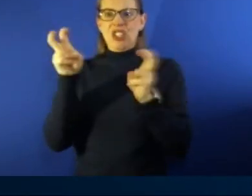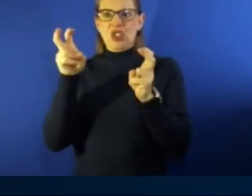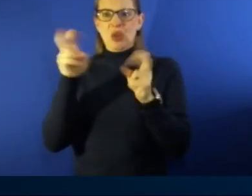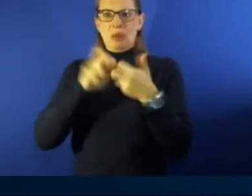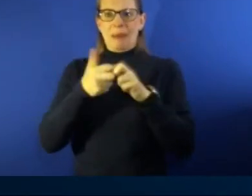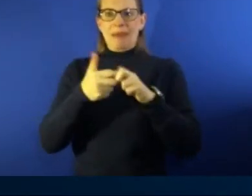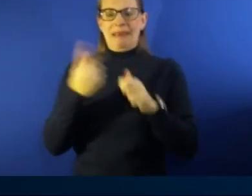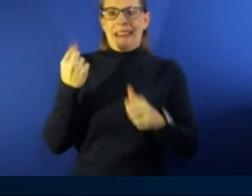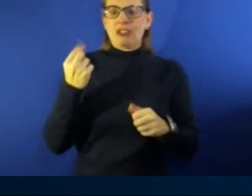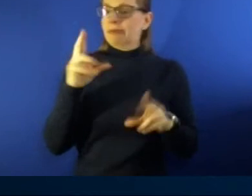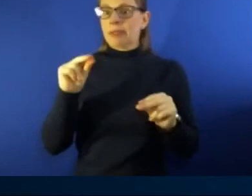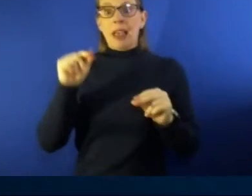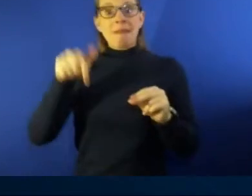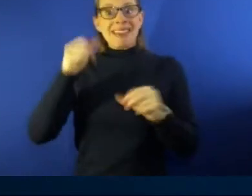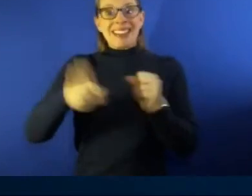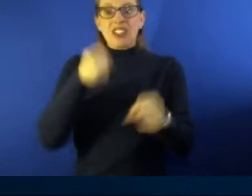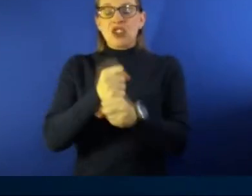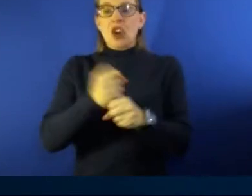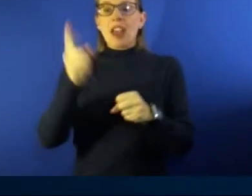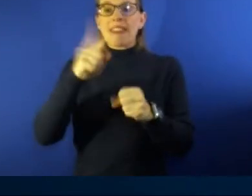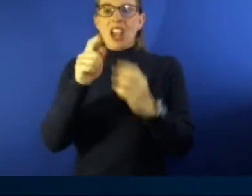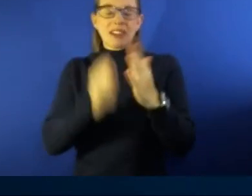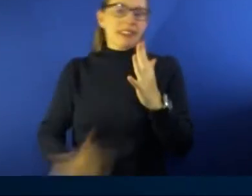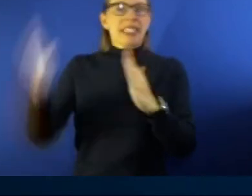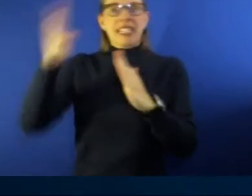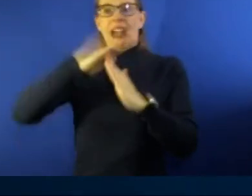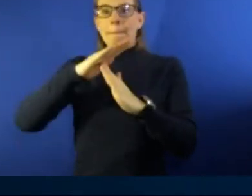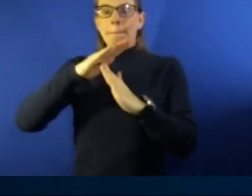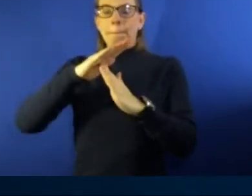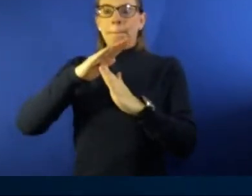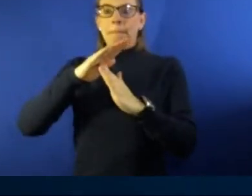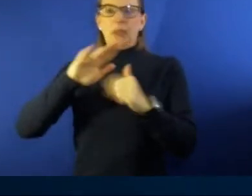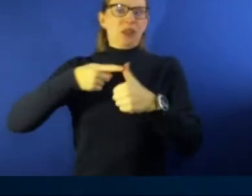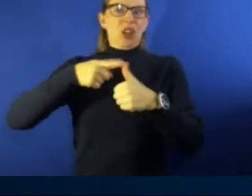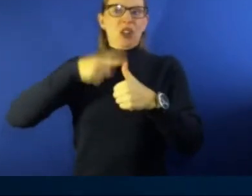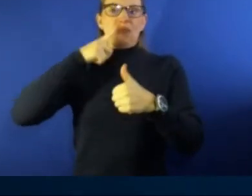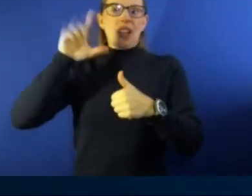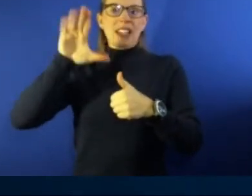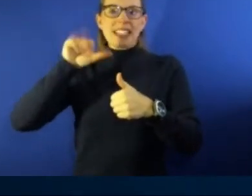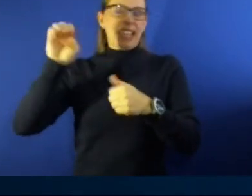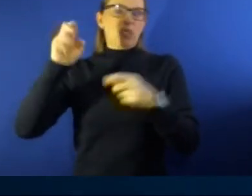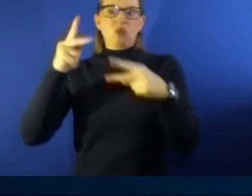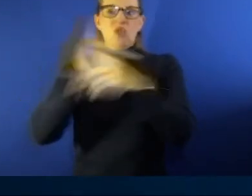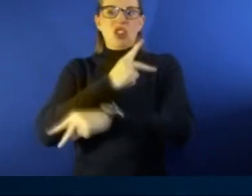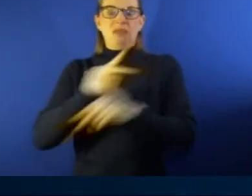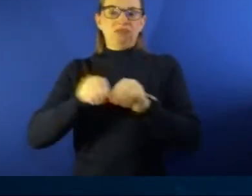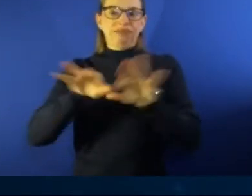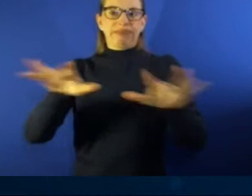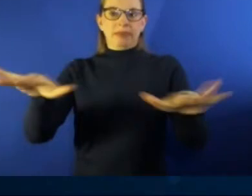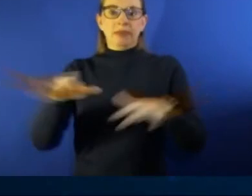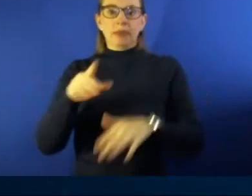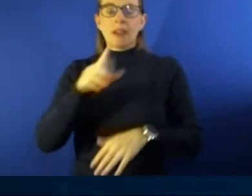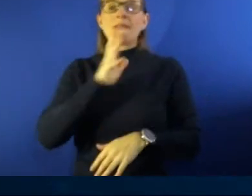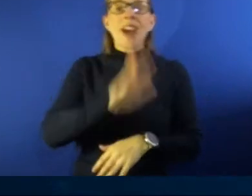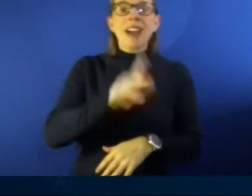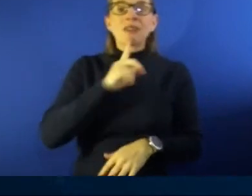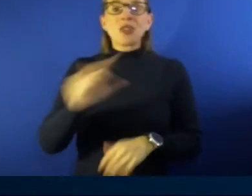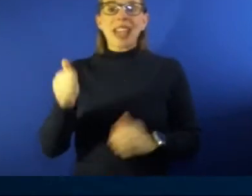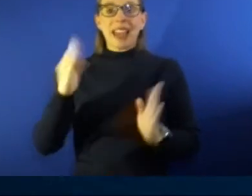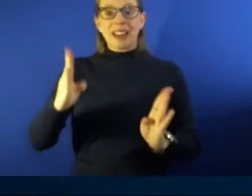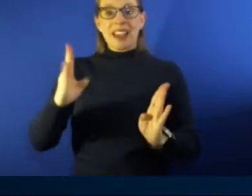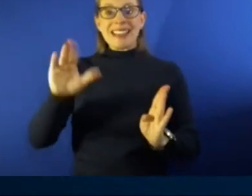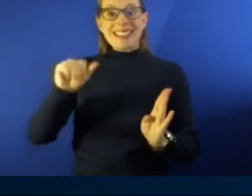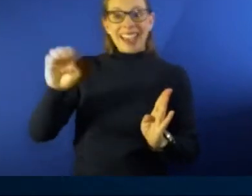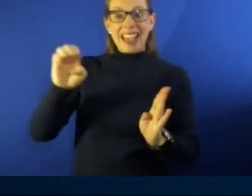they actually lead cases compared to all other age groups. On the right-hand side, what you can see is that for 5 to 10-year-olds, their case rate rose